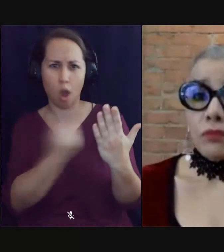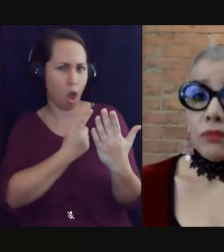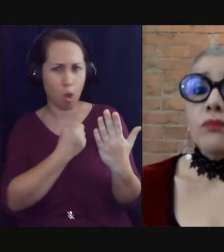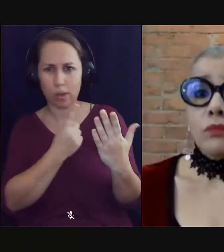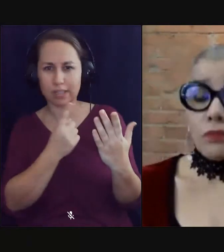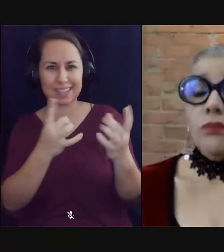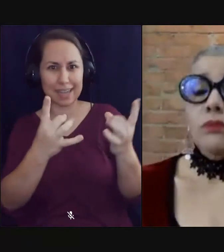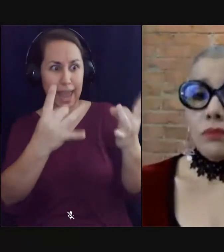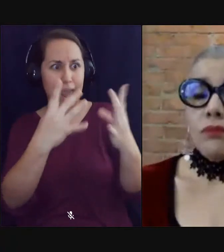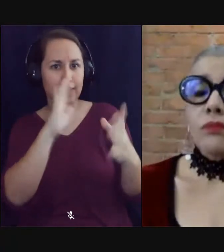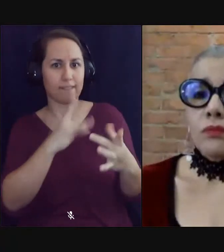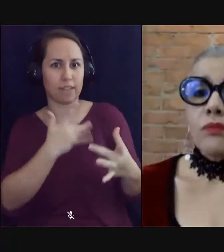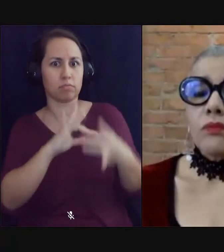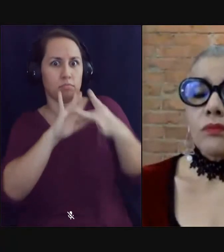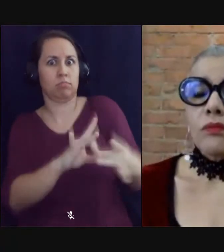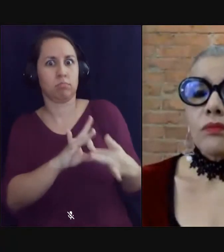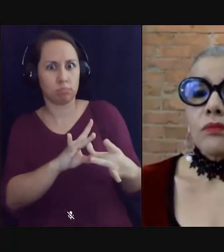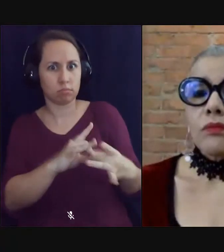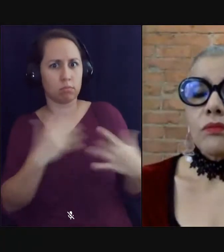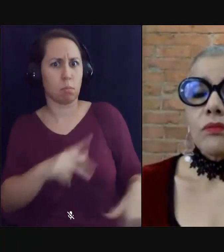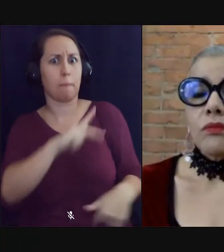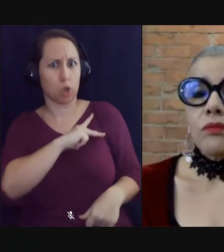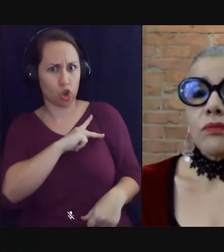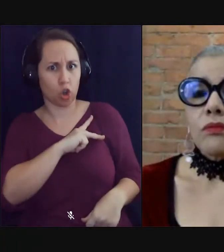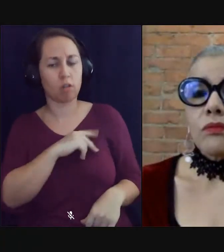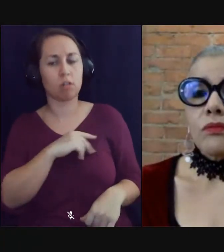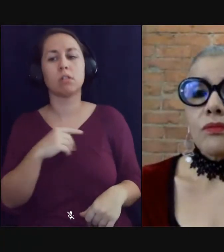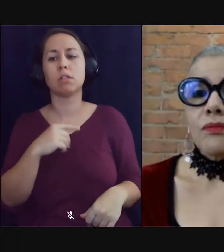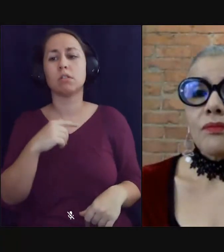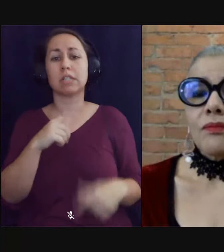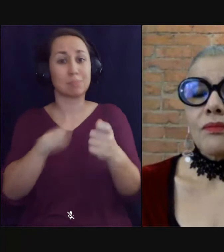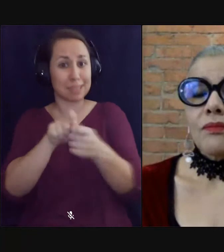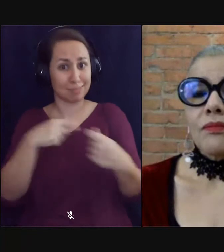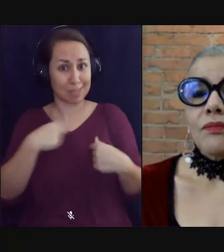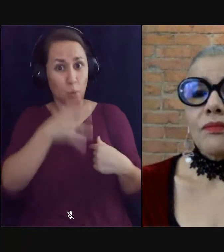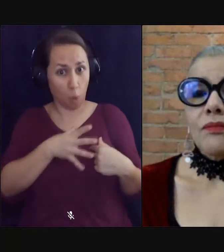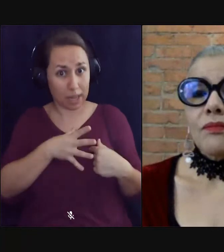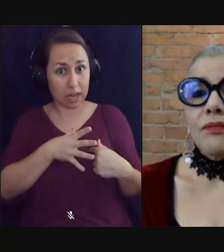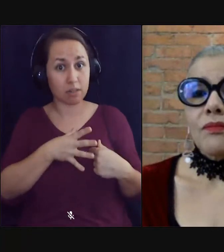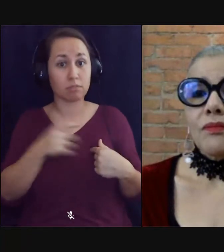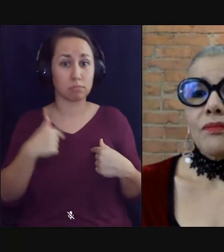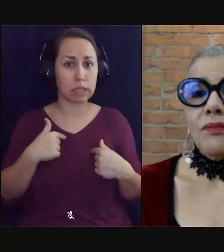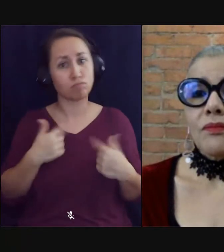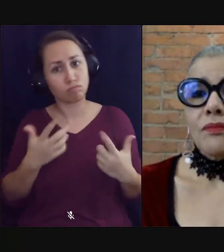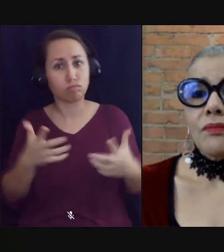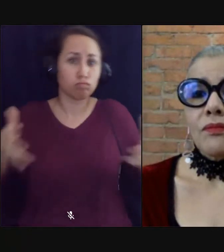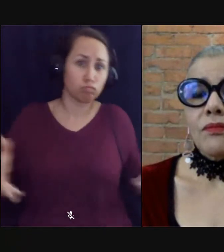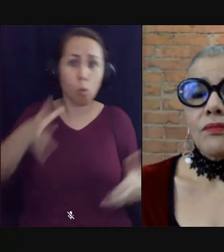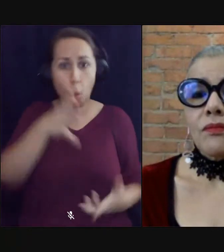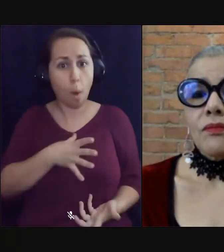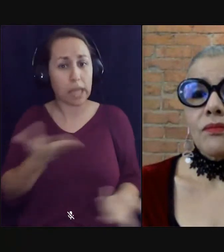always is. And I think particularly as a woman, particularly as a larger woman who doesn't fit sort of